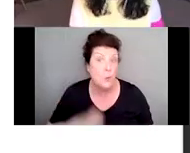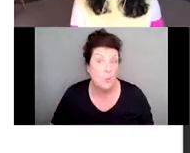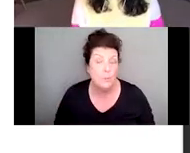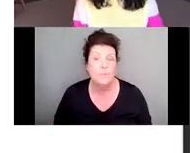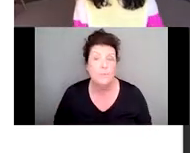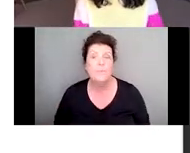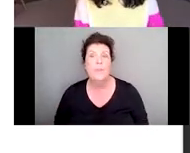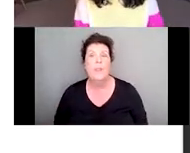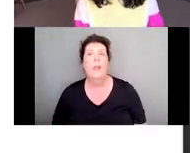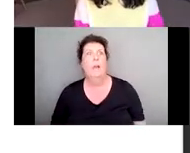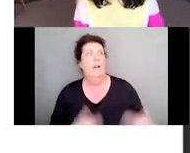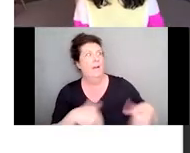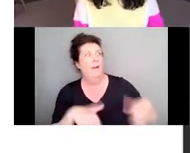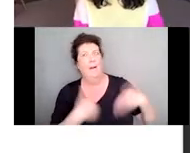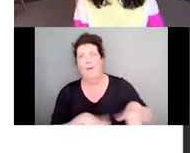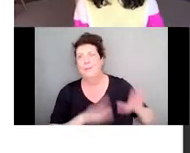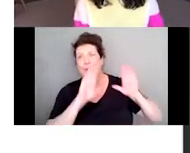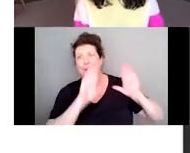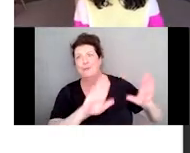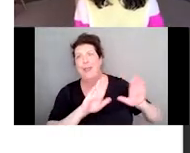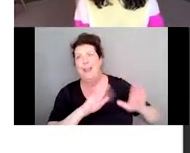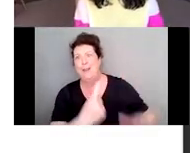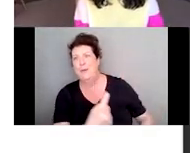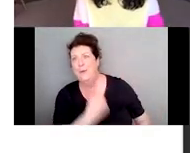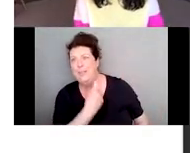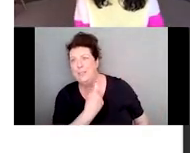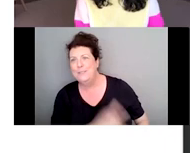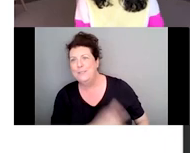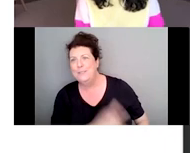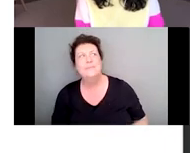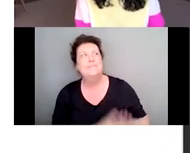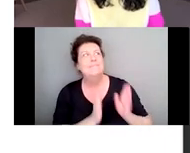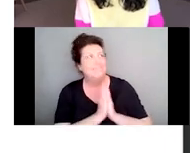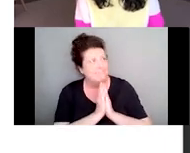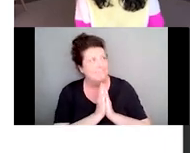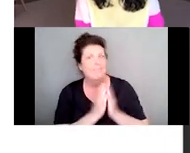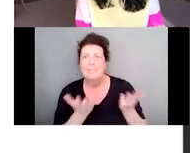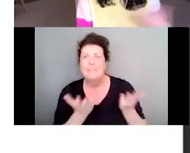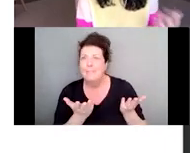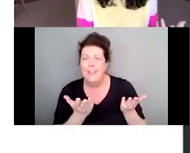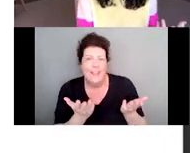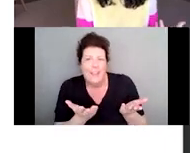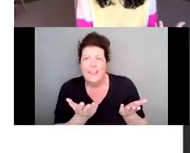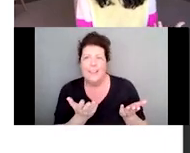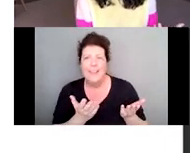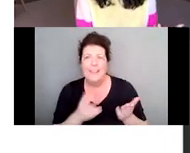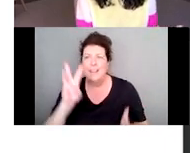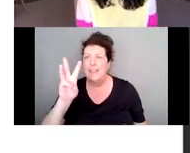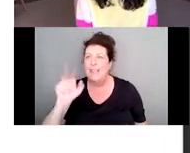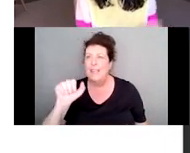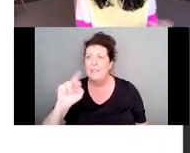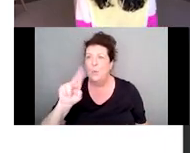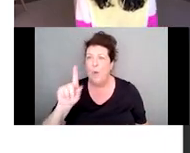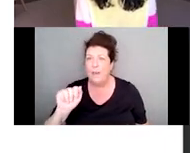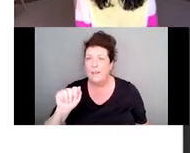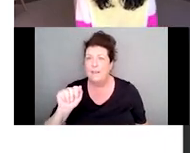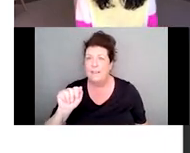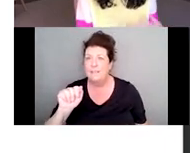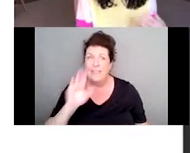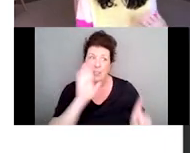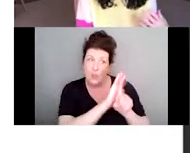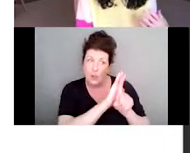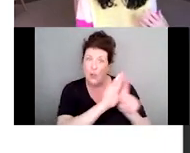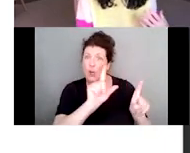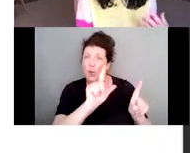great, great question. I mean, it's, it's, it's Wanda's love, right? It's her love for vision.